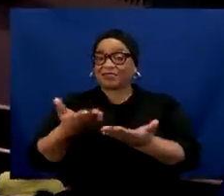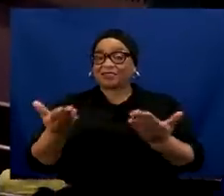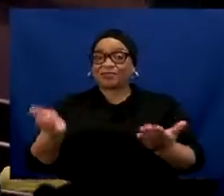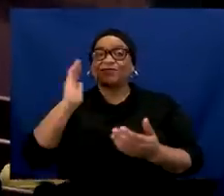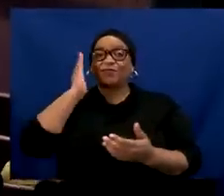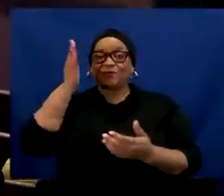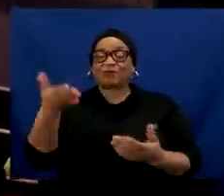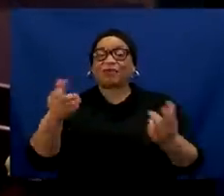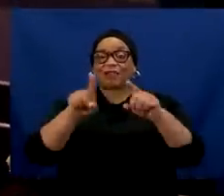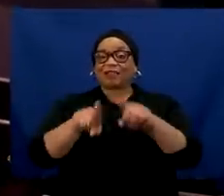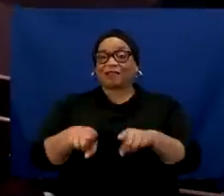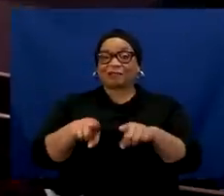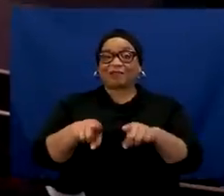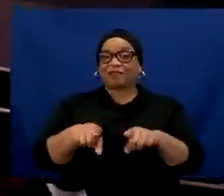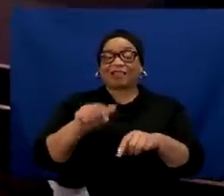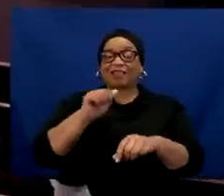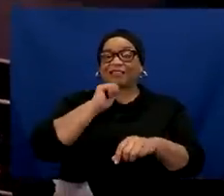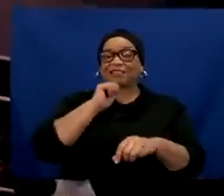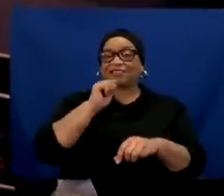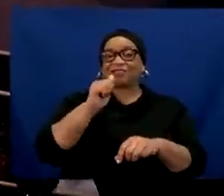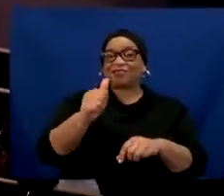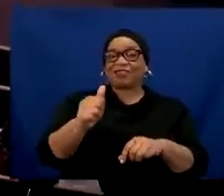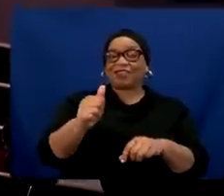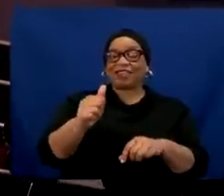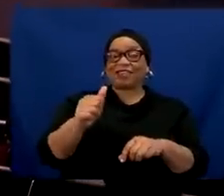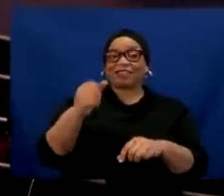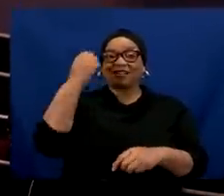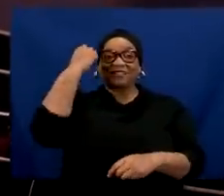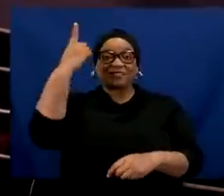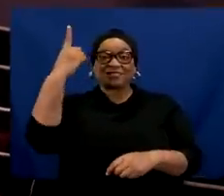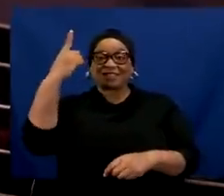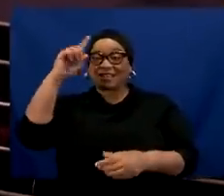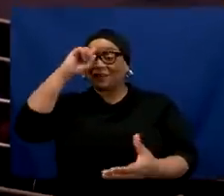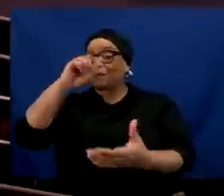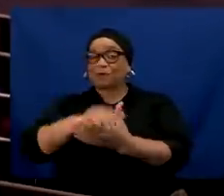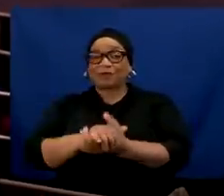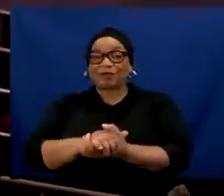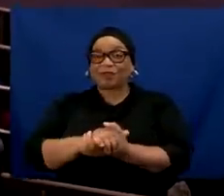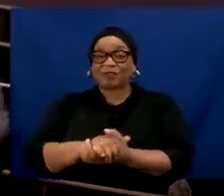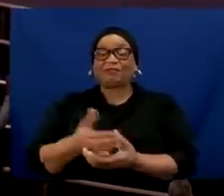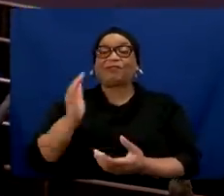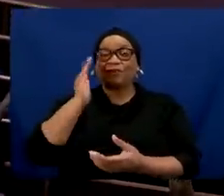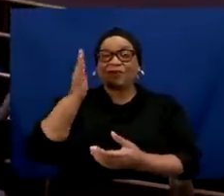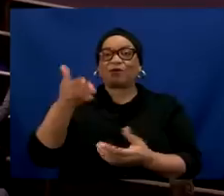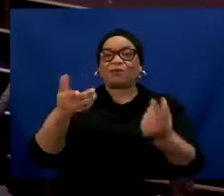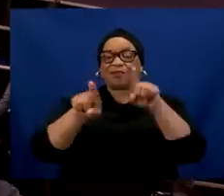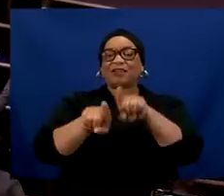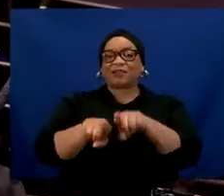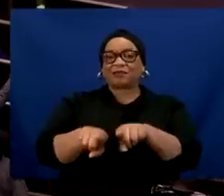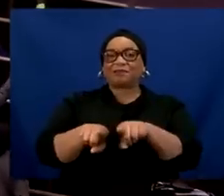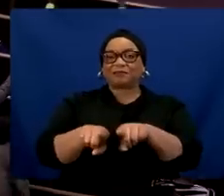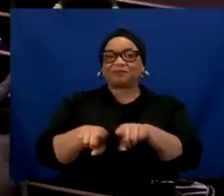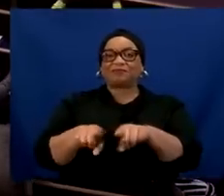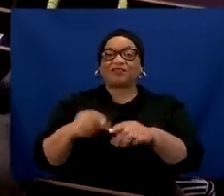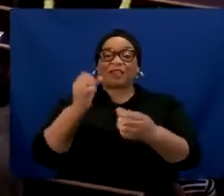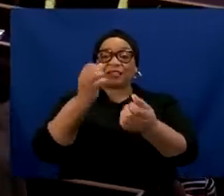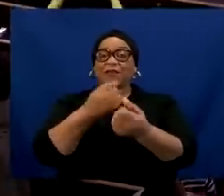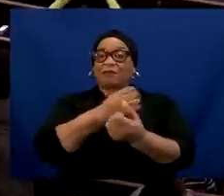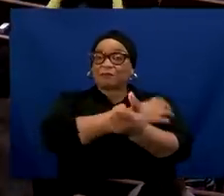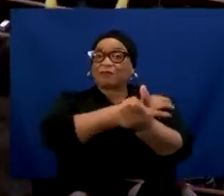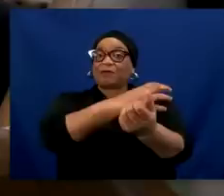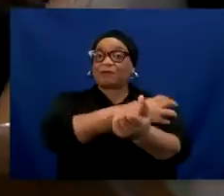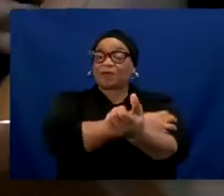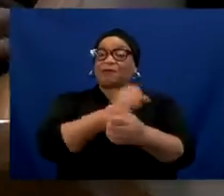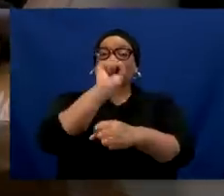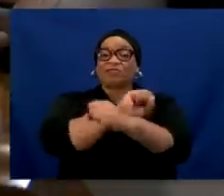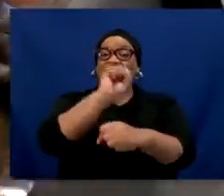place. Because I need 10 people in this cathedral who know that the power of the Holy Ghost is bigger than the power on your job, bigger than the power